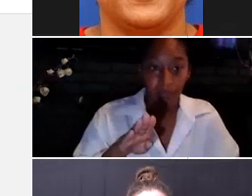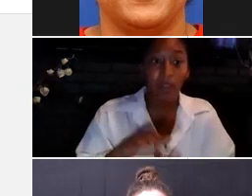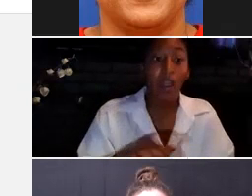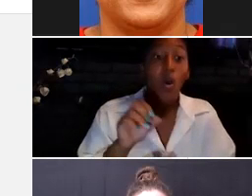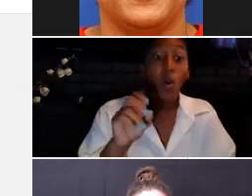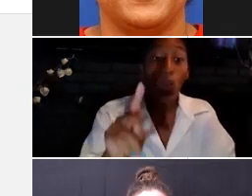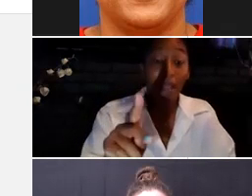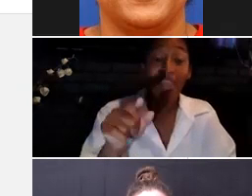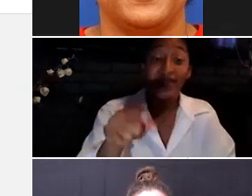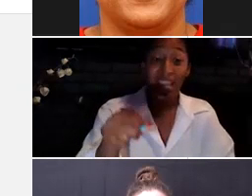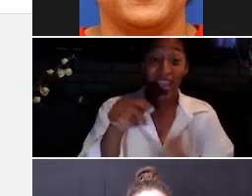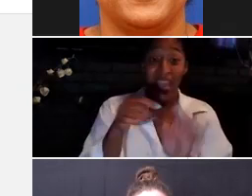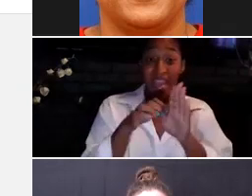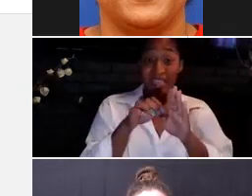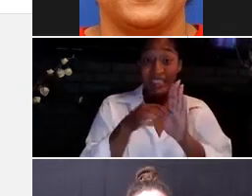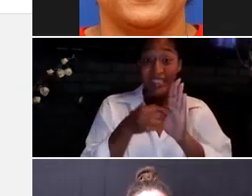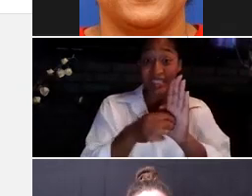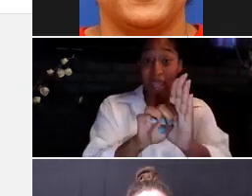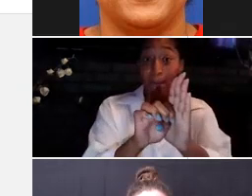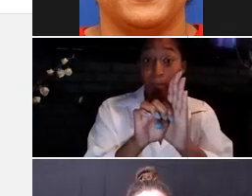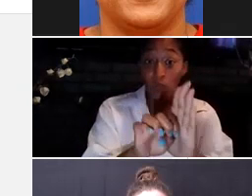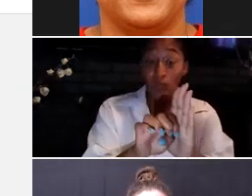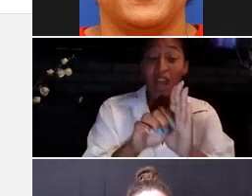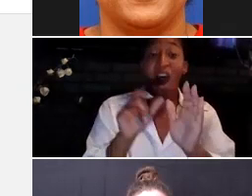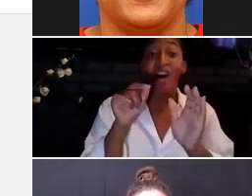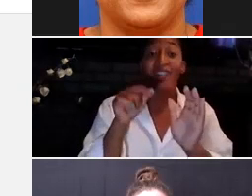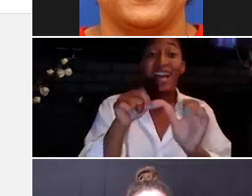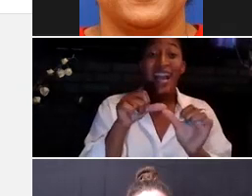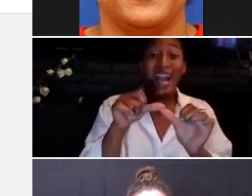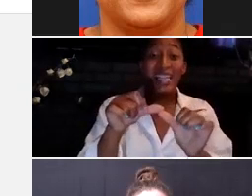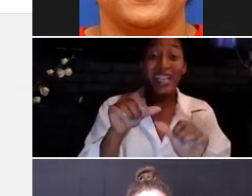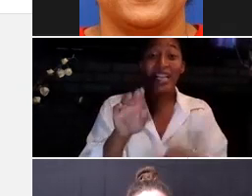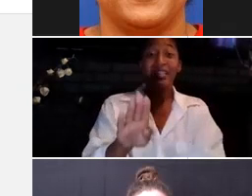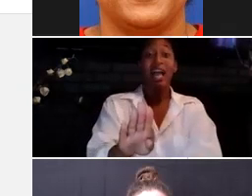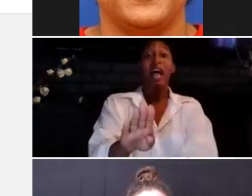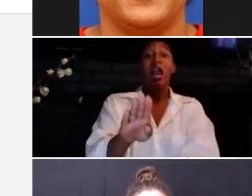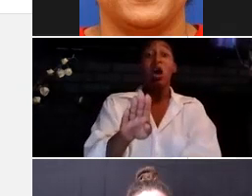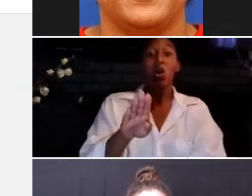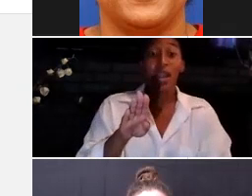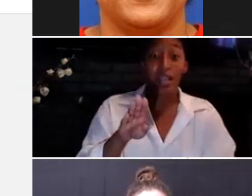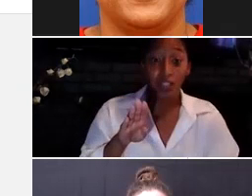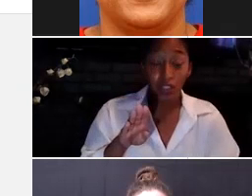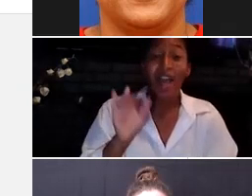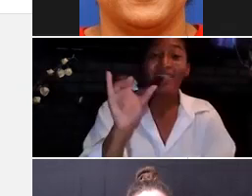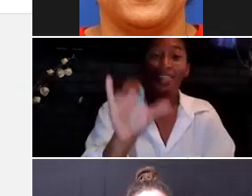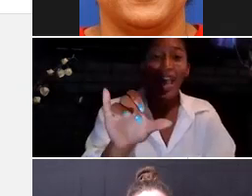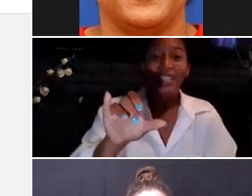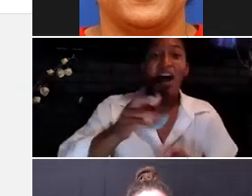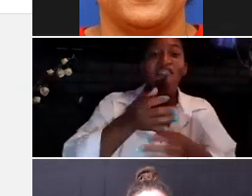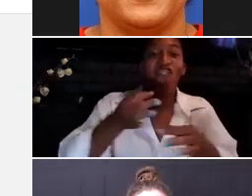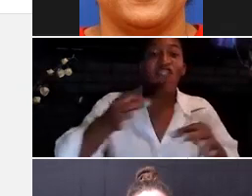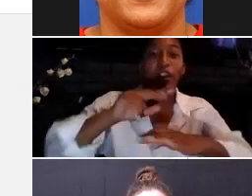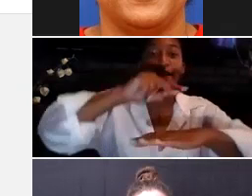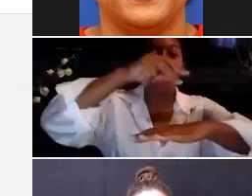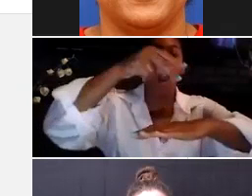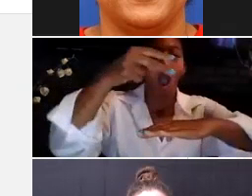object moving with constant acceleration is free fall. And so again, on planet Earth, I'm not talking